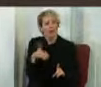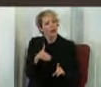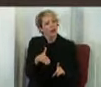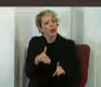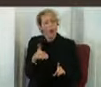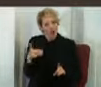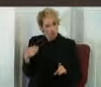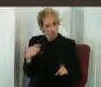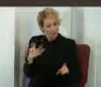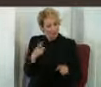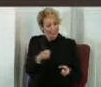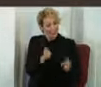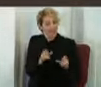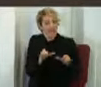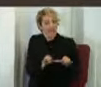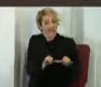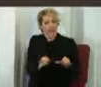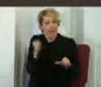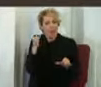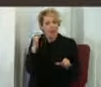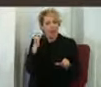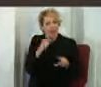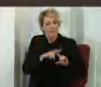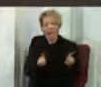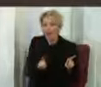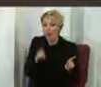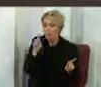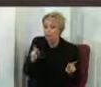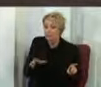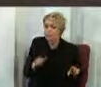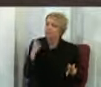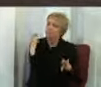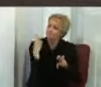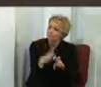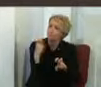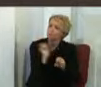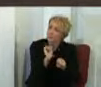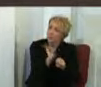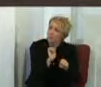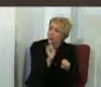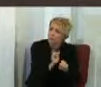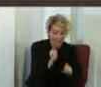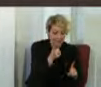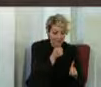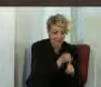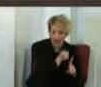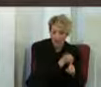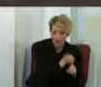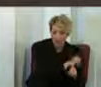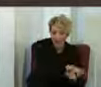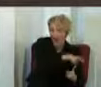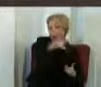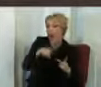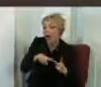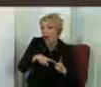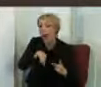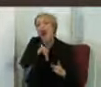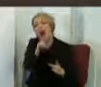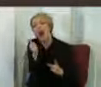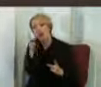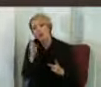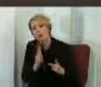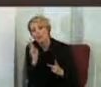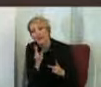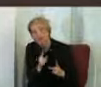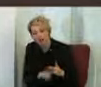work on loving God, loving self, and loving others. That it is the God within us that is made